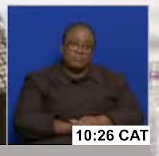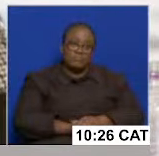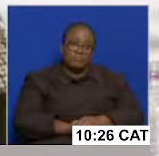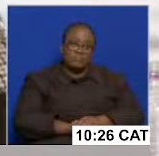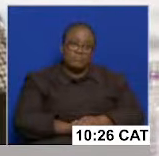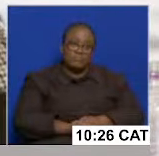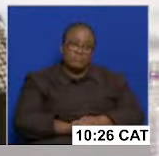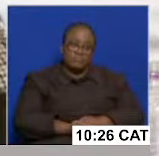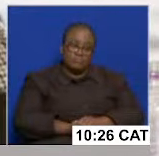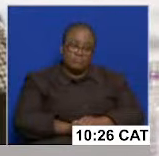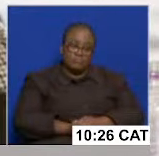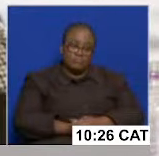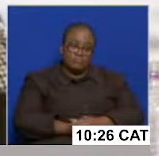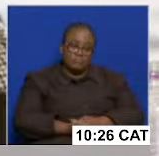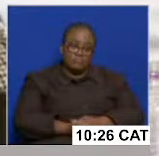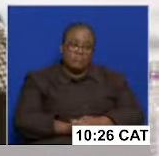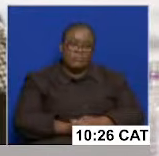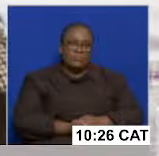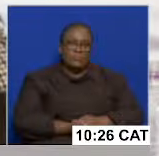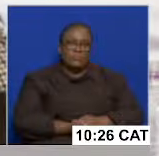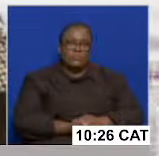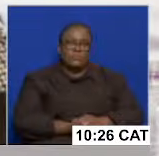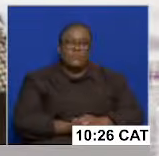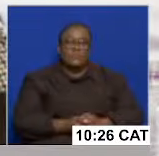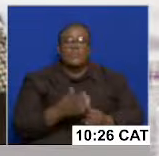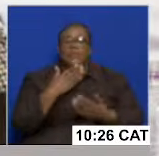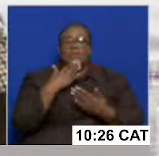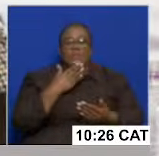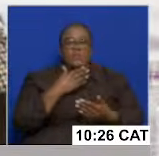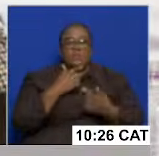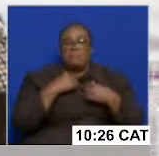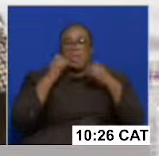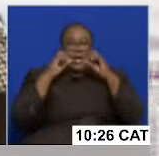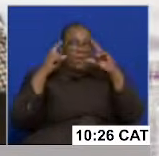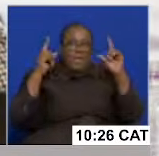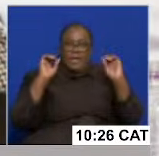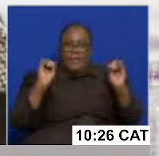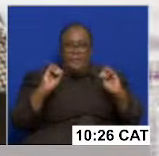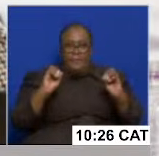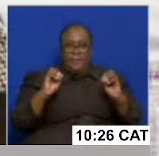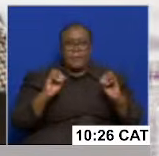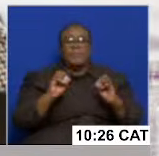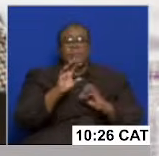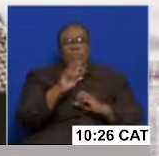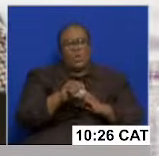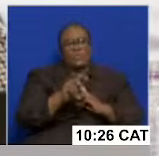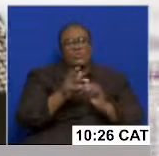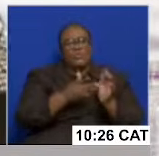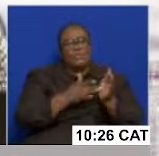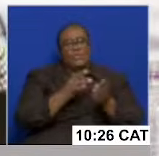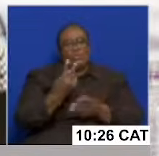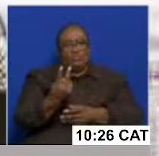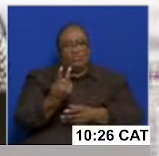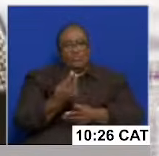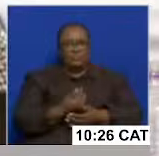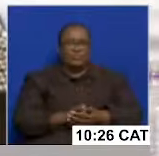Witness Okay, thank you. I was not aware of. Thank you. Let me ask you to please turn to page 2.